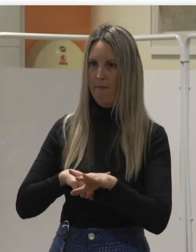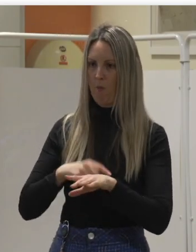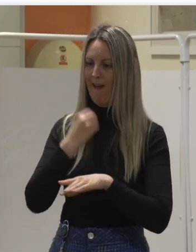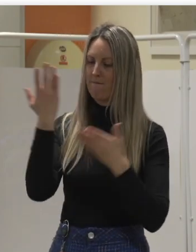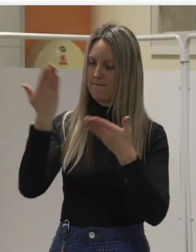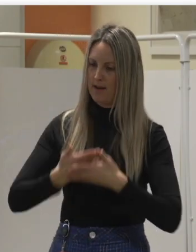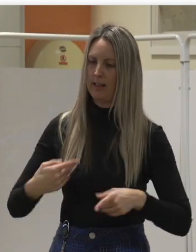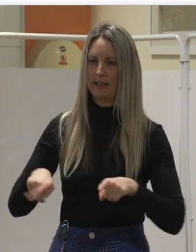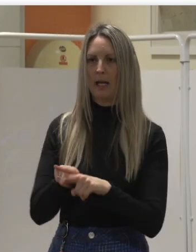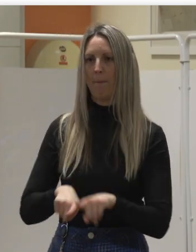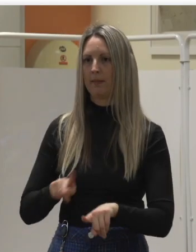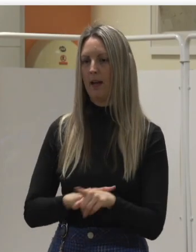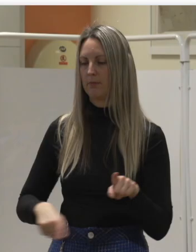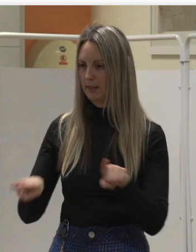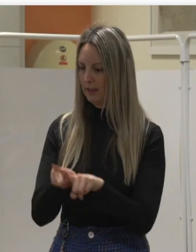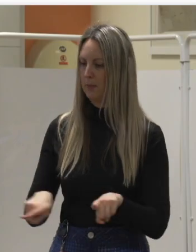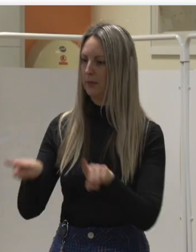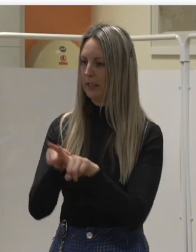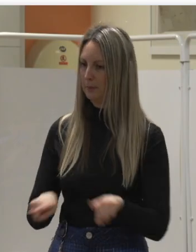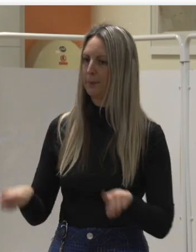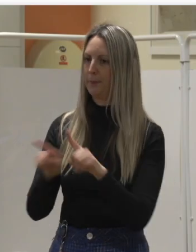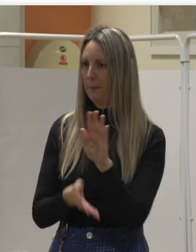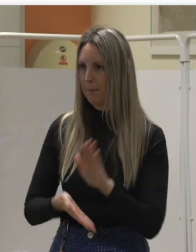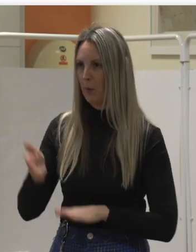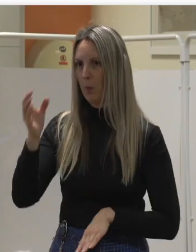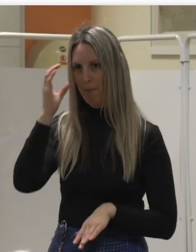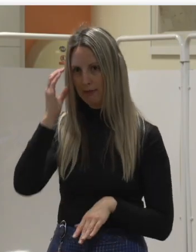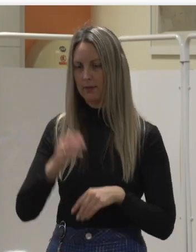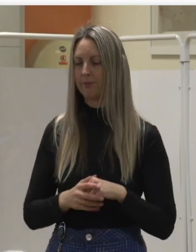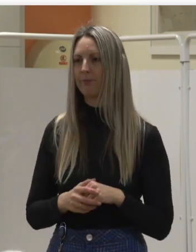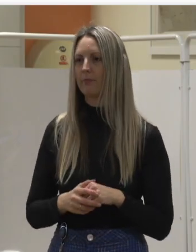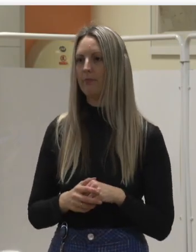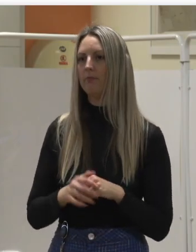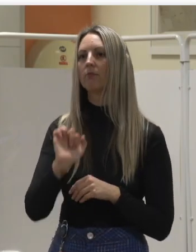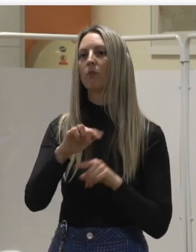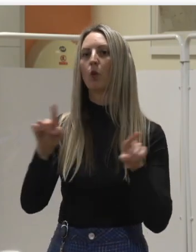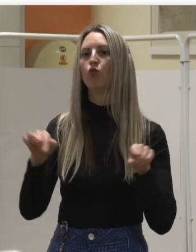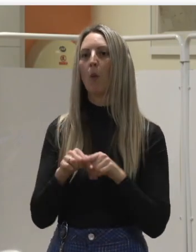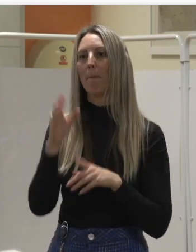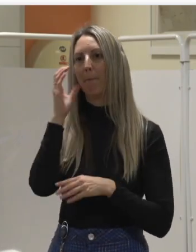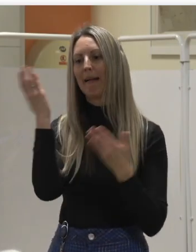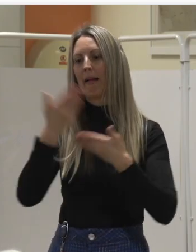be warm. You have a nice pillow. You have to make yourself a little bit warm with blankets or